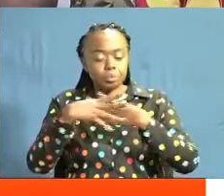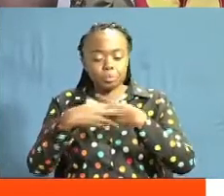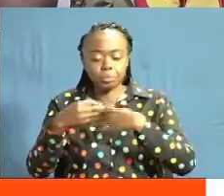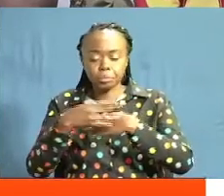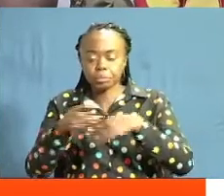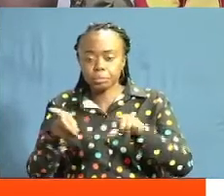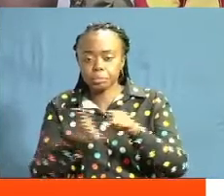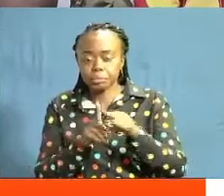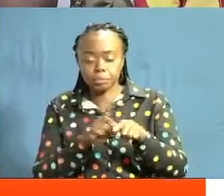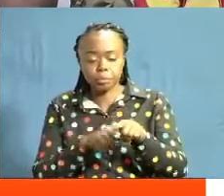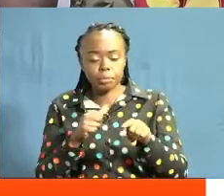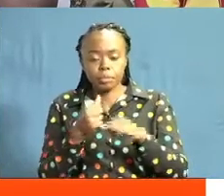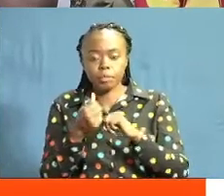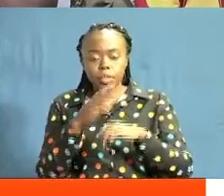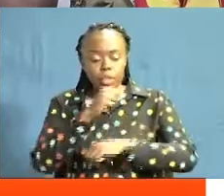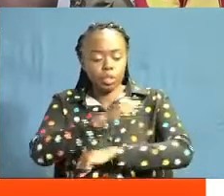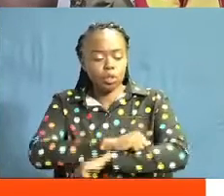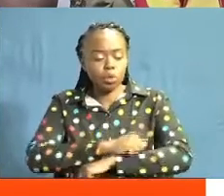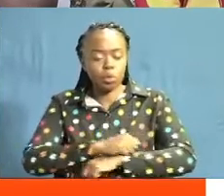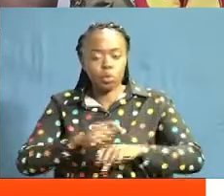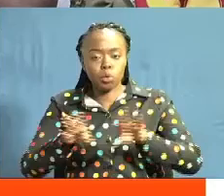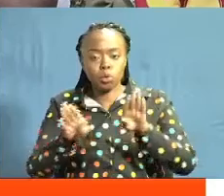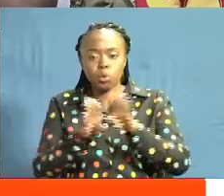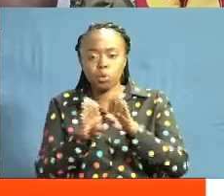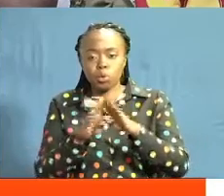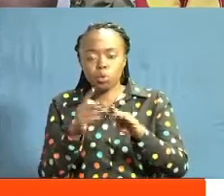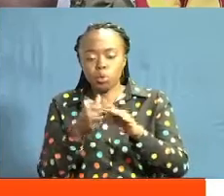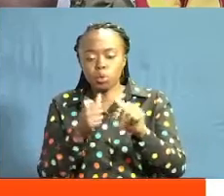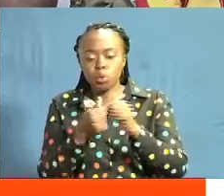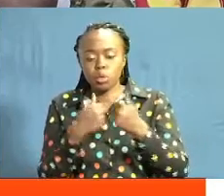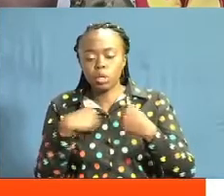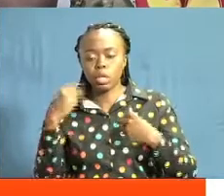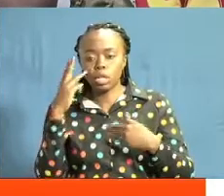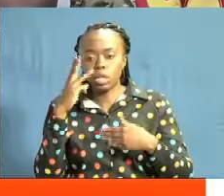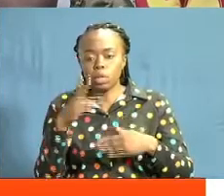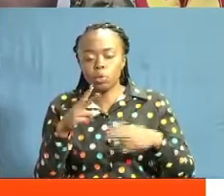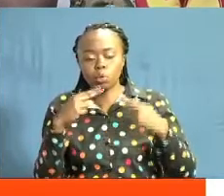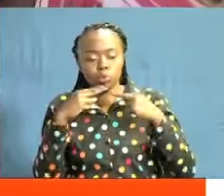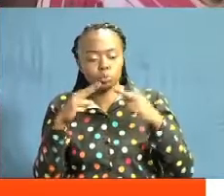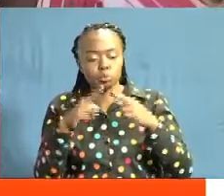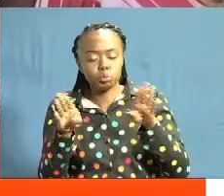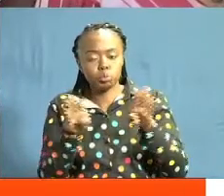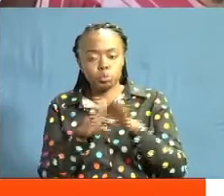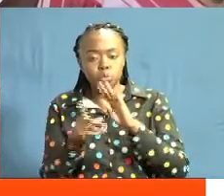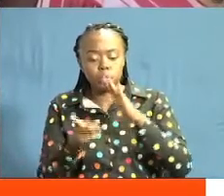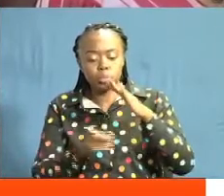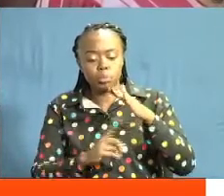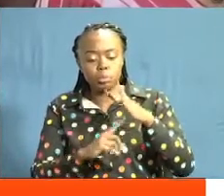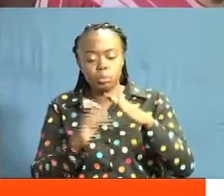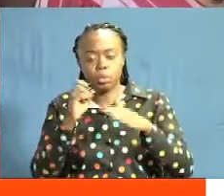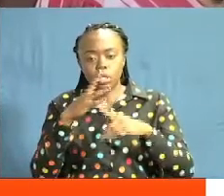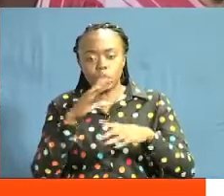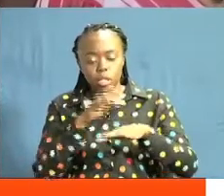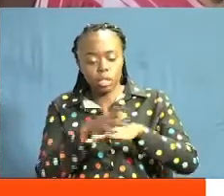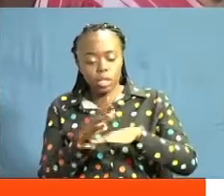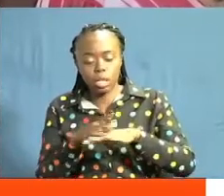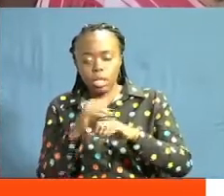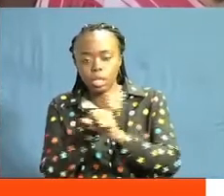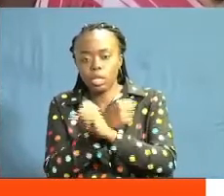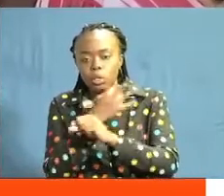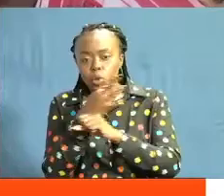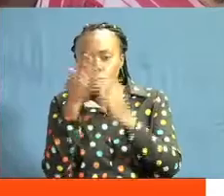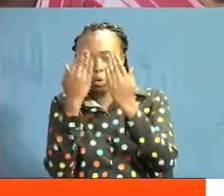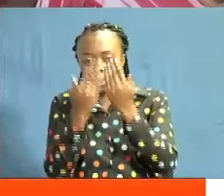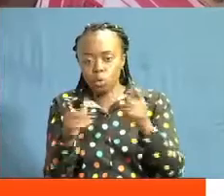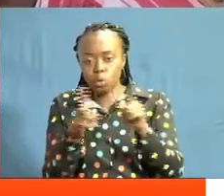time, the CES said that schools that were closed as a result of banditry will remain closed until the Ministry of Interior advises it safe for children